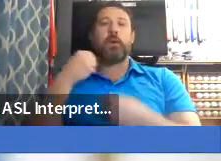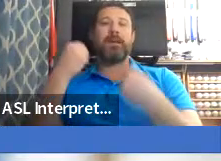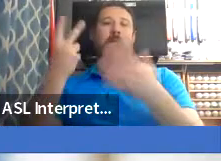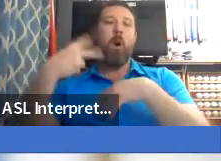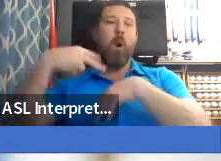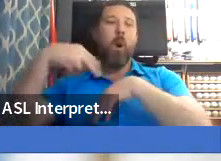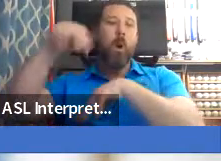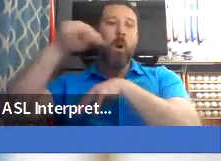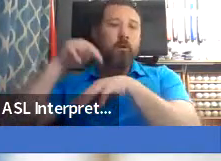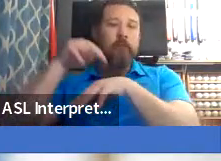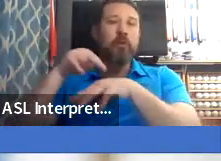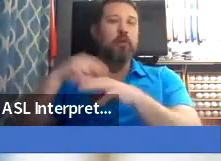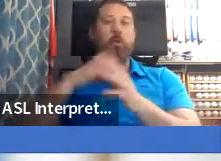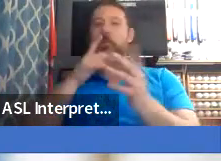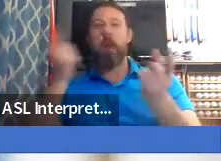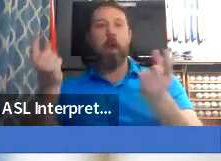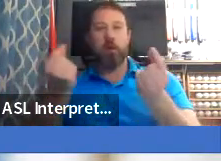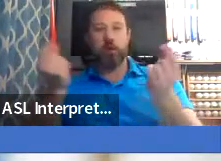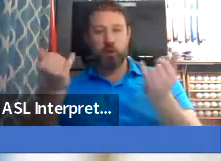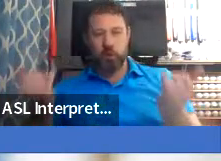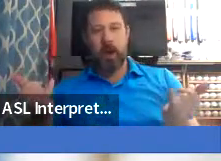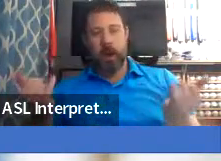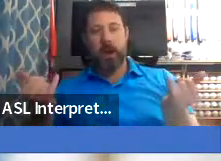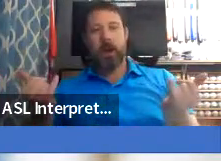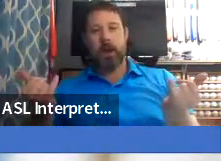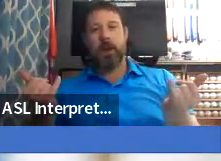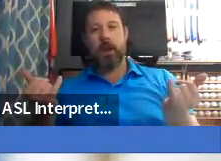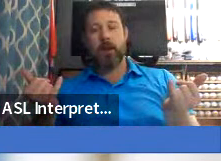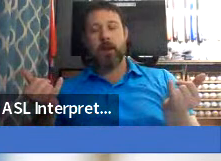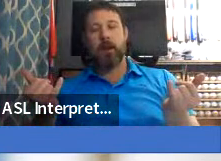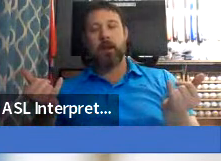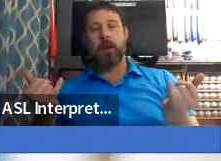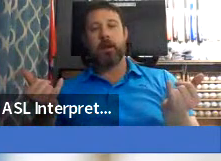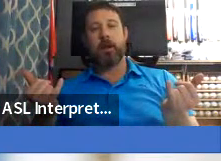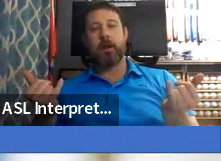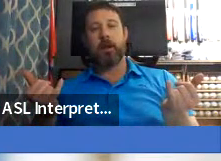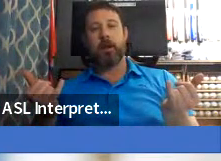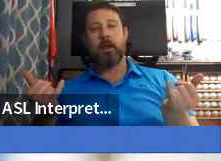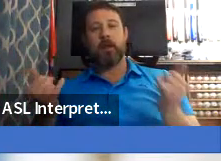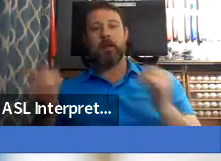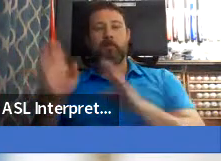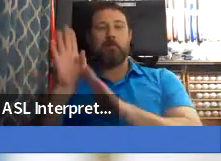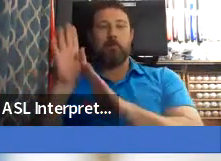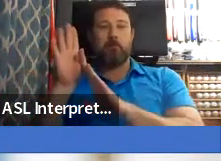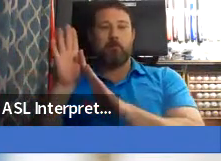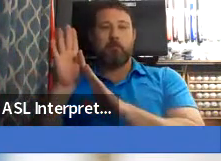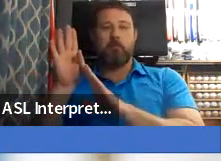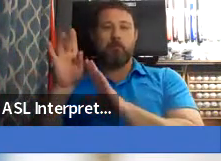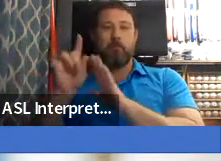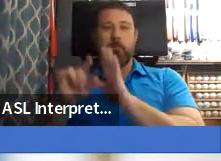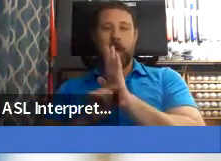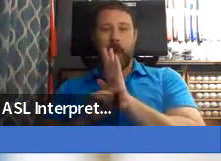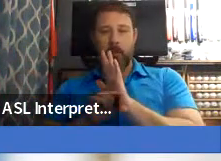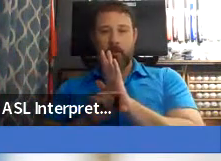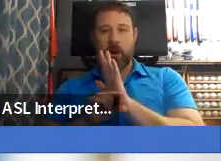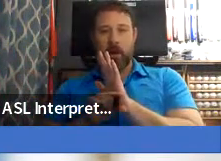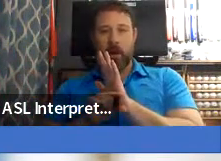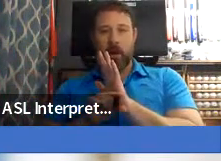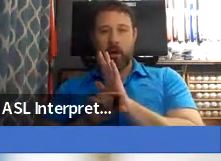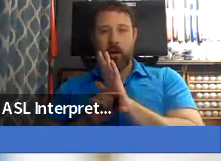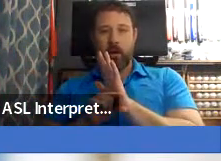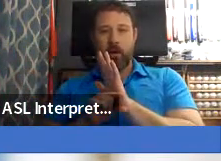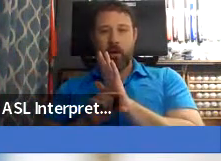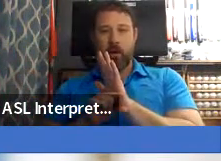of what I will be doing today, I will be going over the background of what has been happening over the